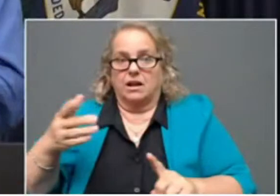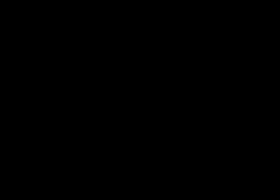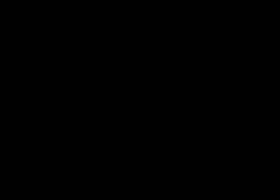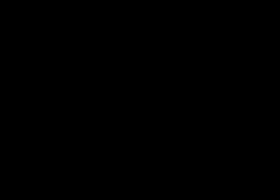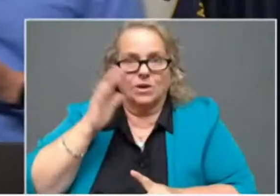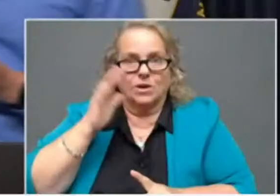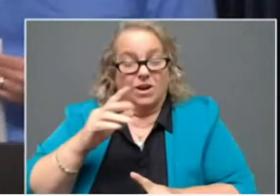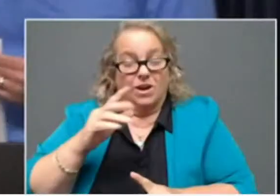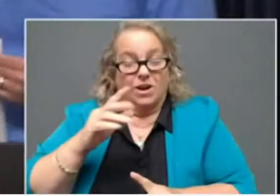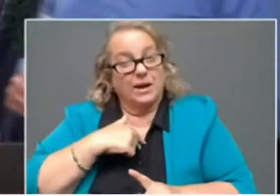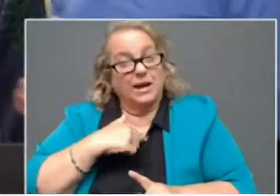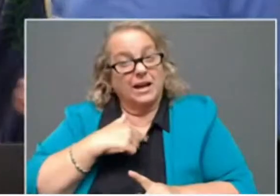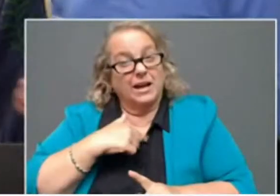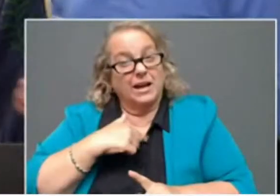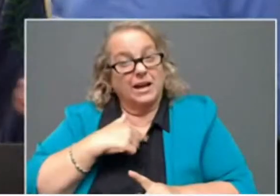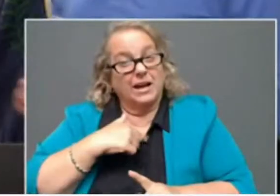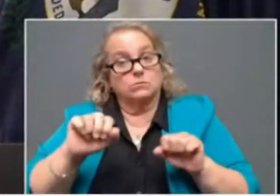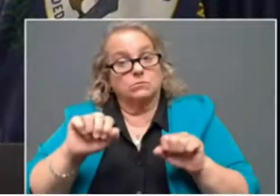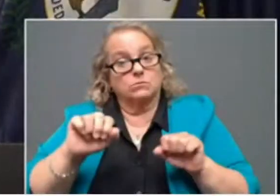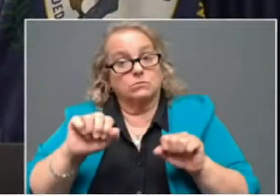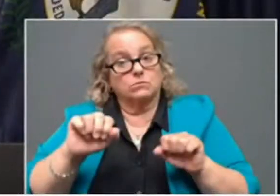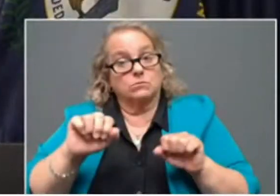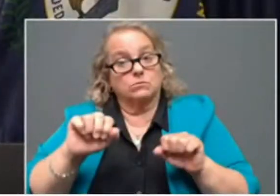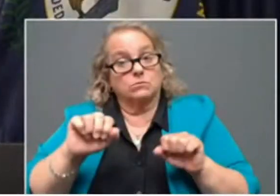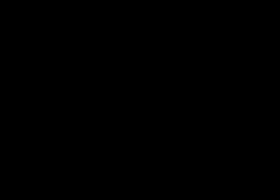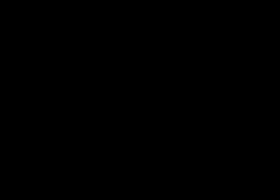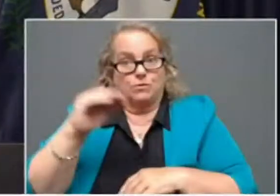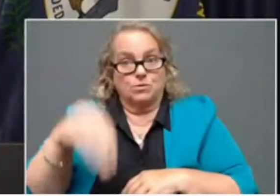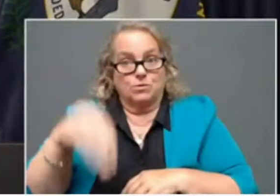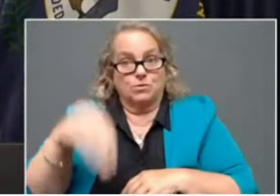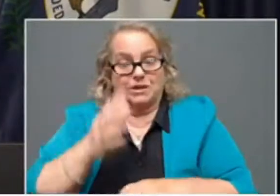to show that. And the other